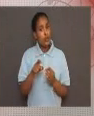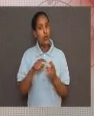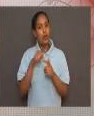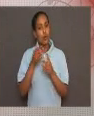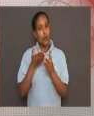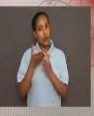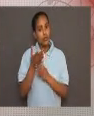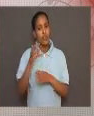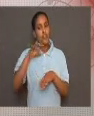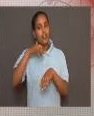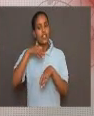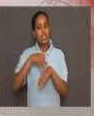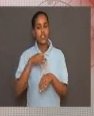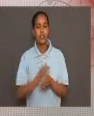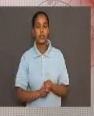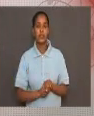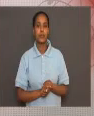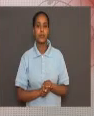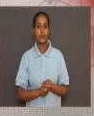through fixation.